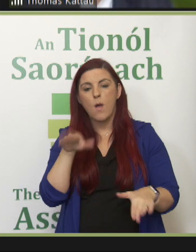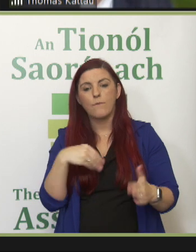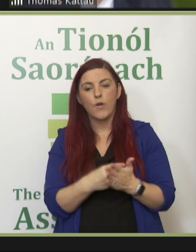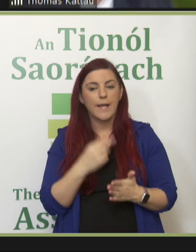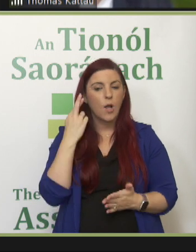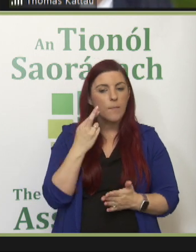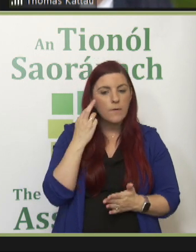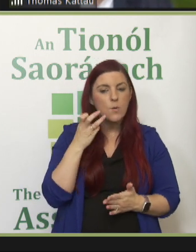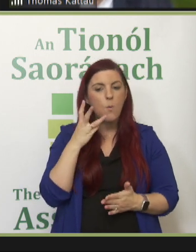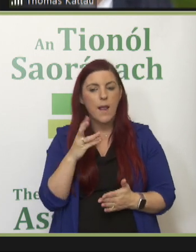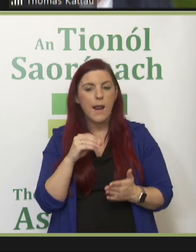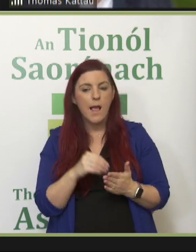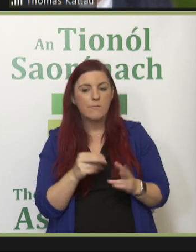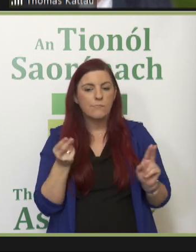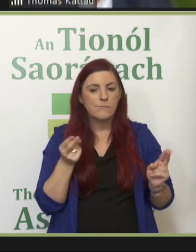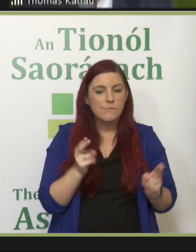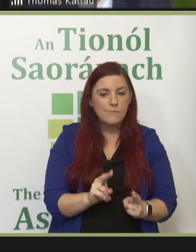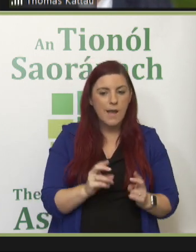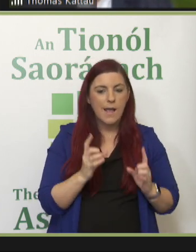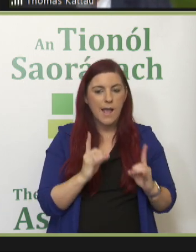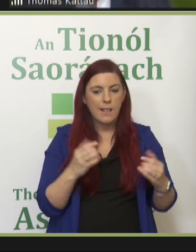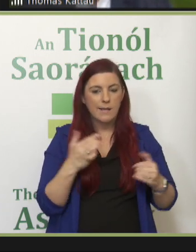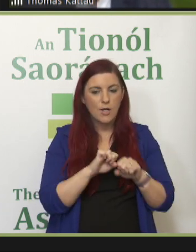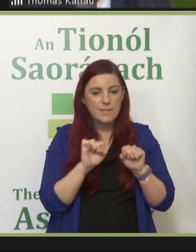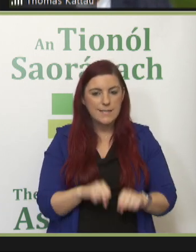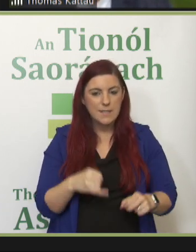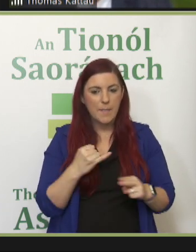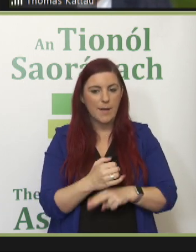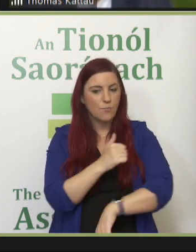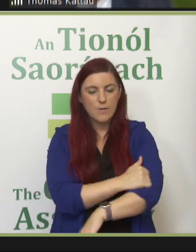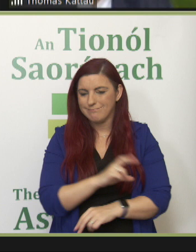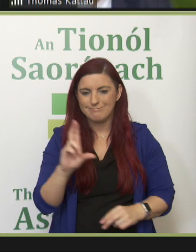have a scaled down healthcare system in the prisons.